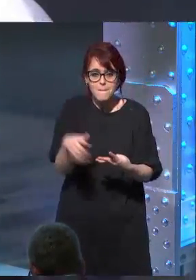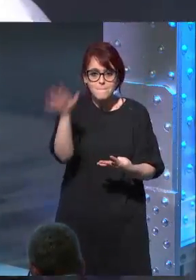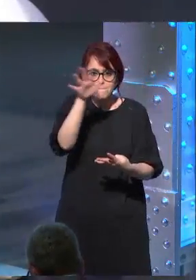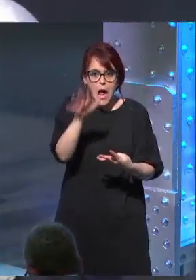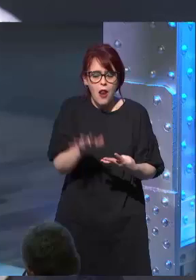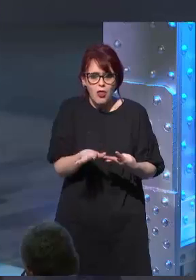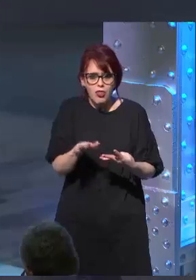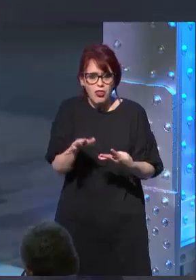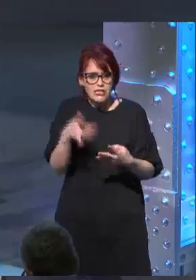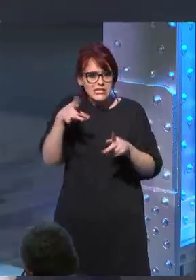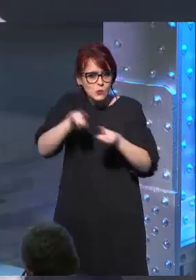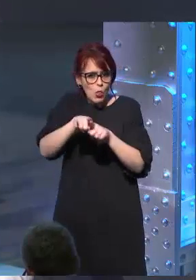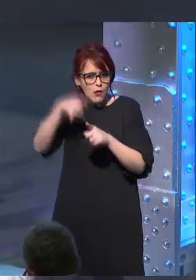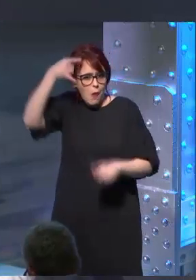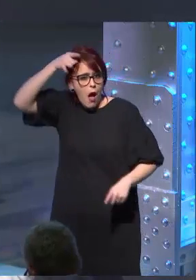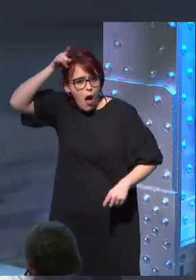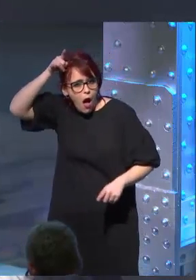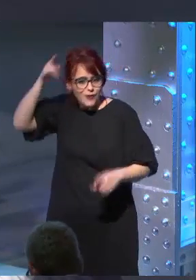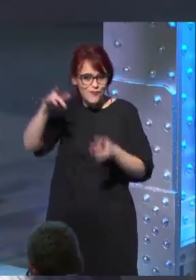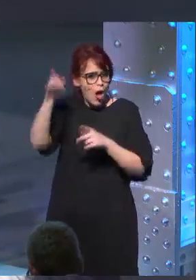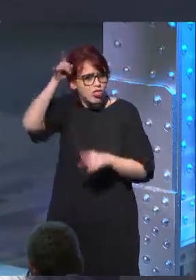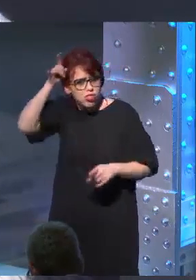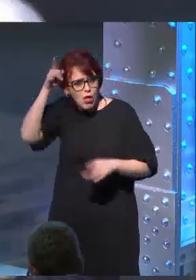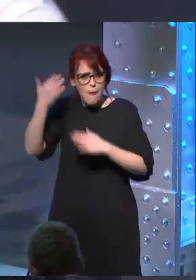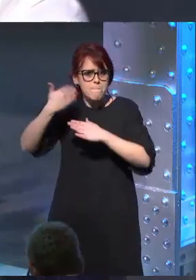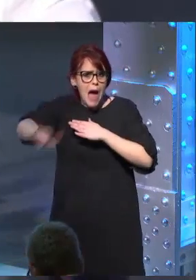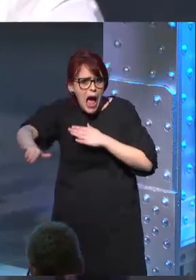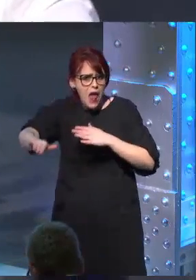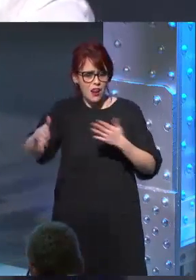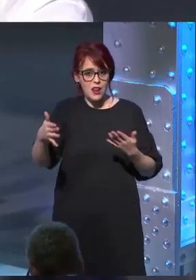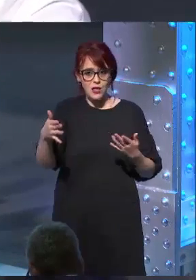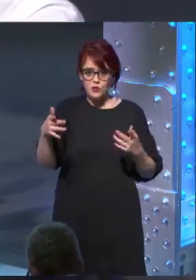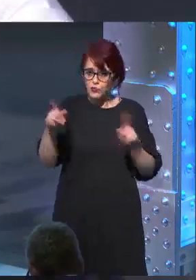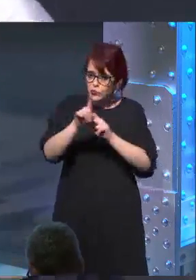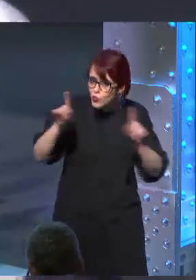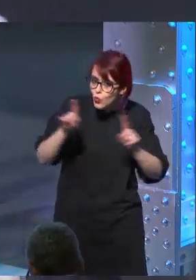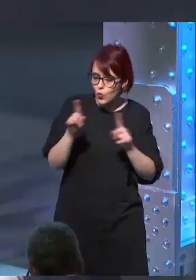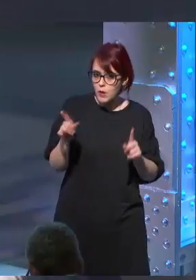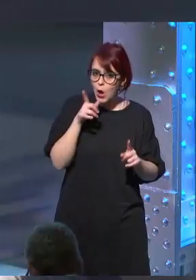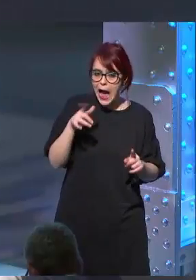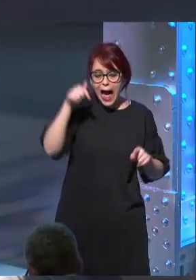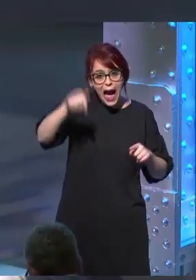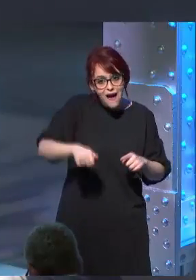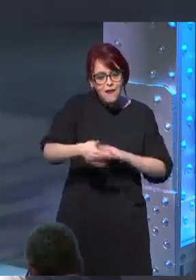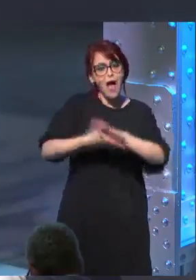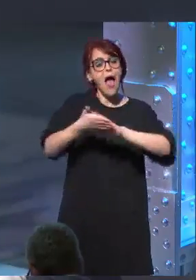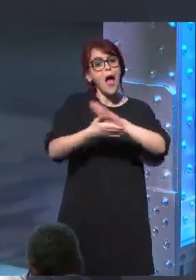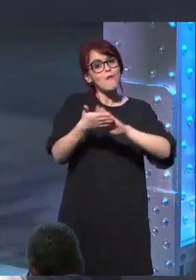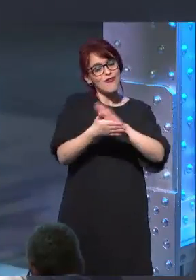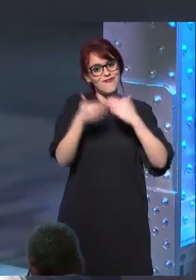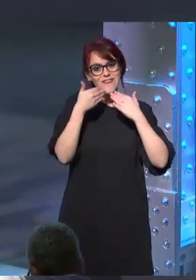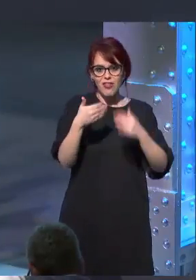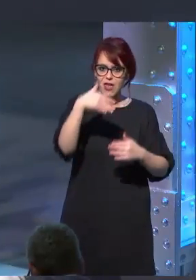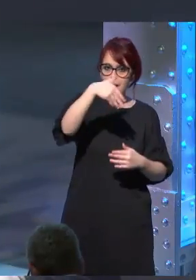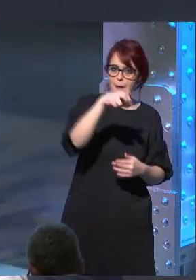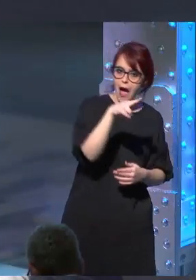part. There's a message that says that the internet is real evil in our world, and I think